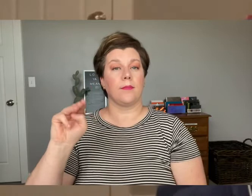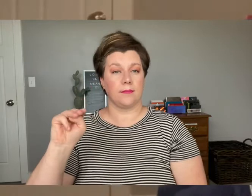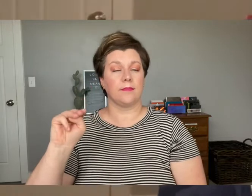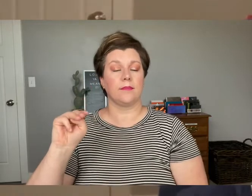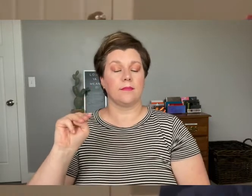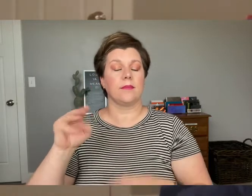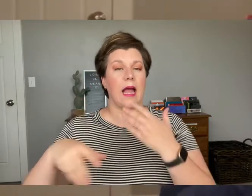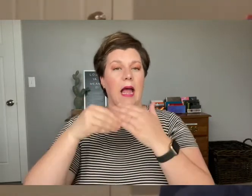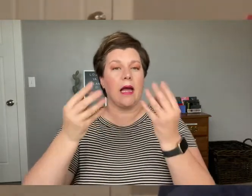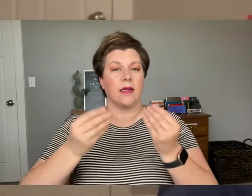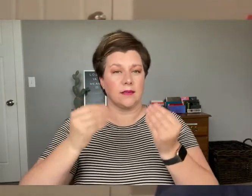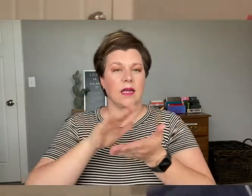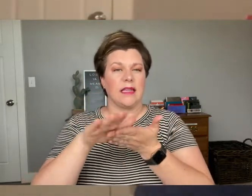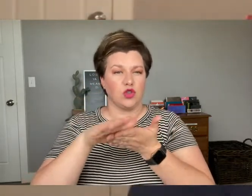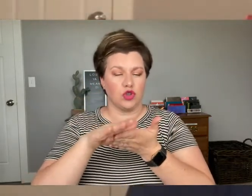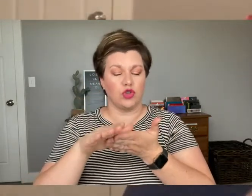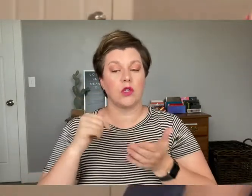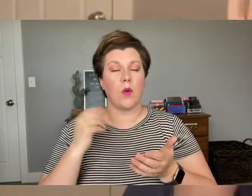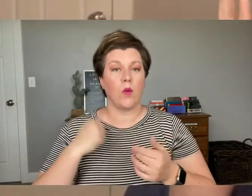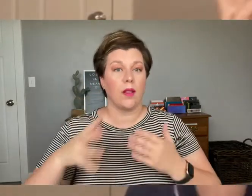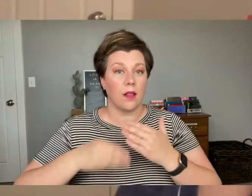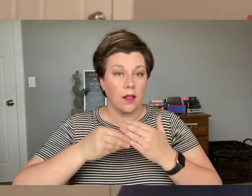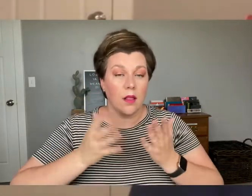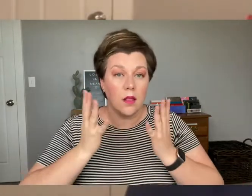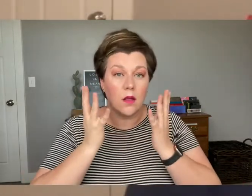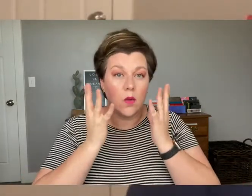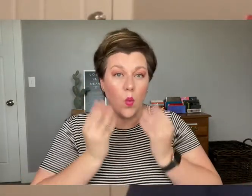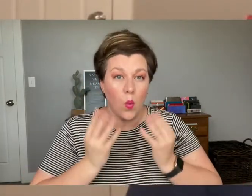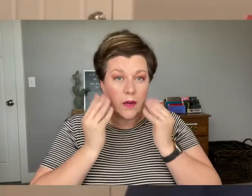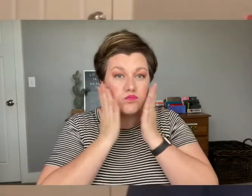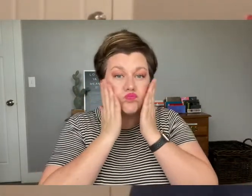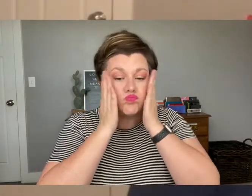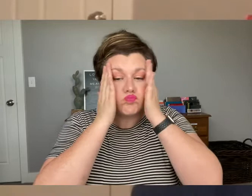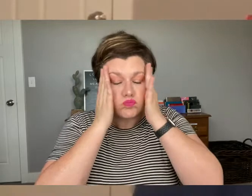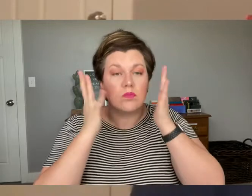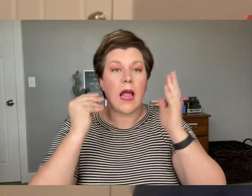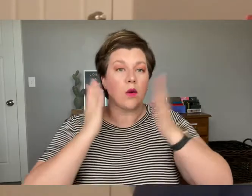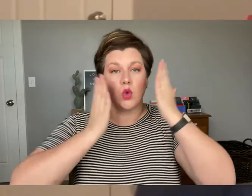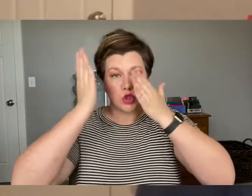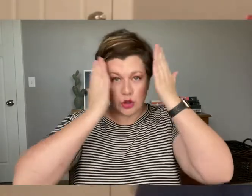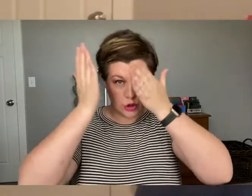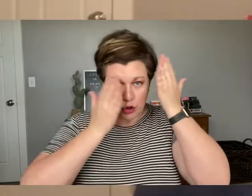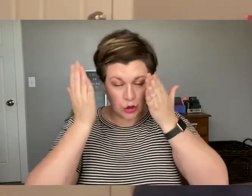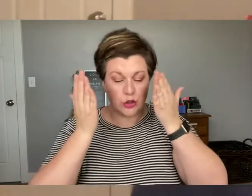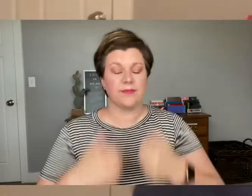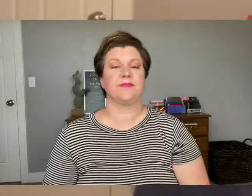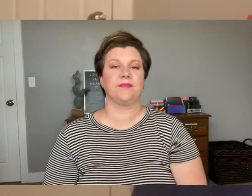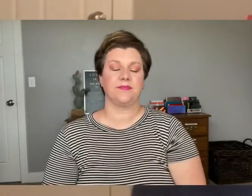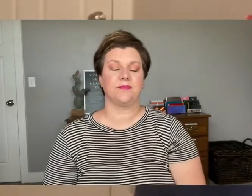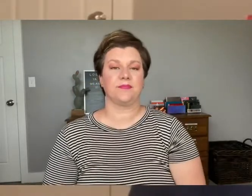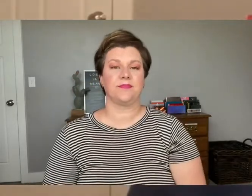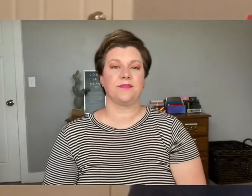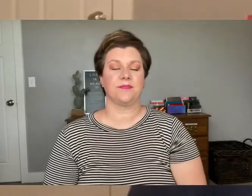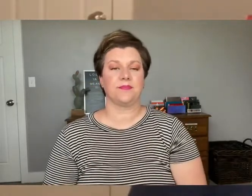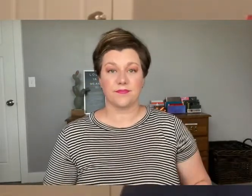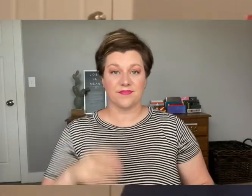Power Calm Hydrating Cleanser. I am going to wet my face, and then I am going